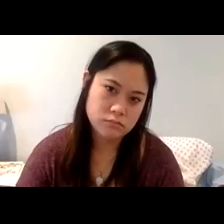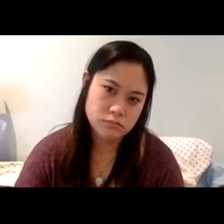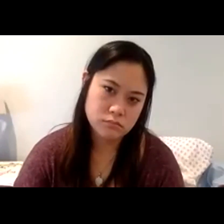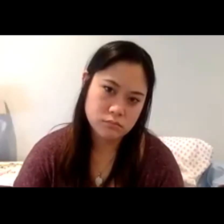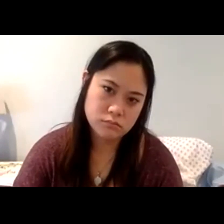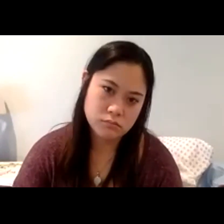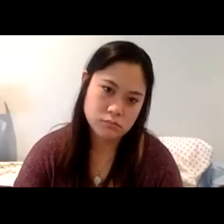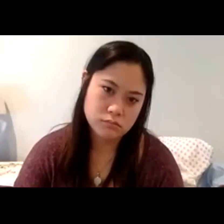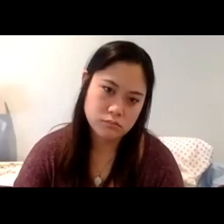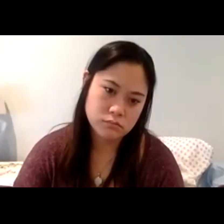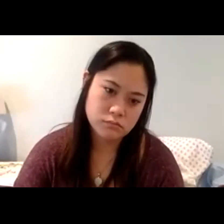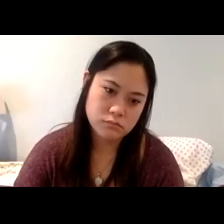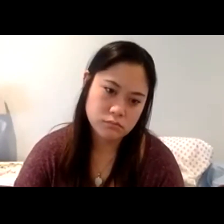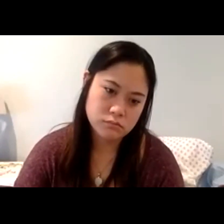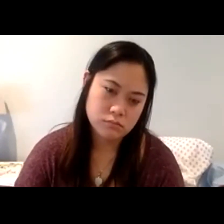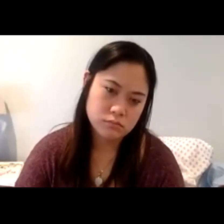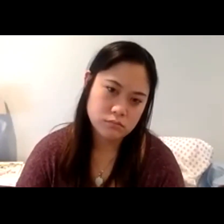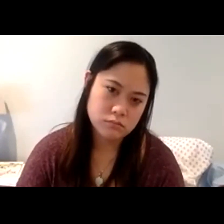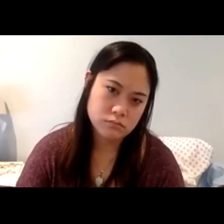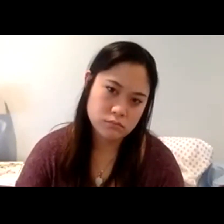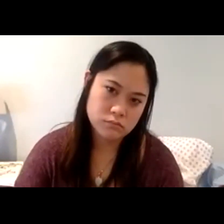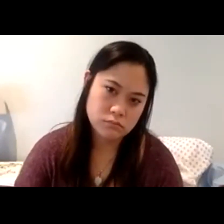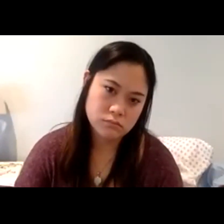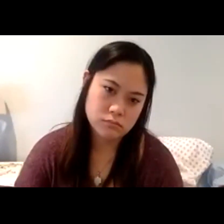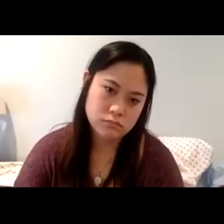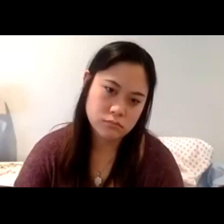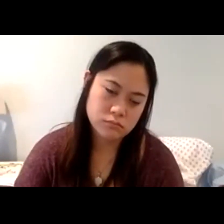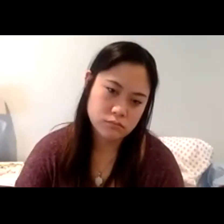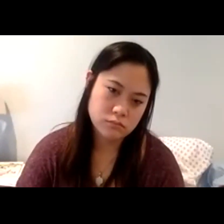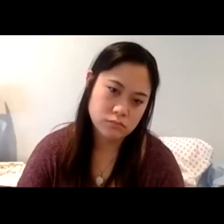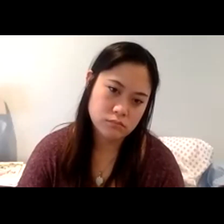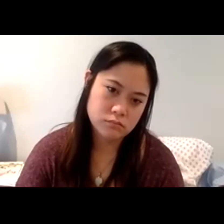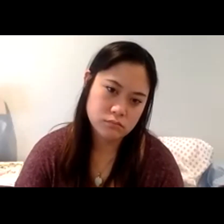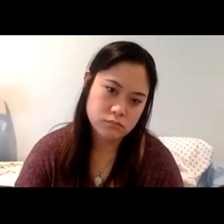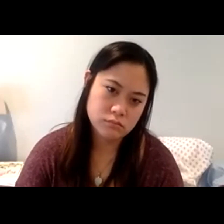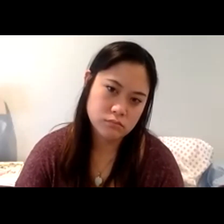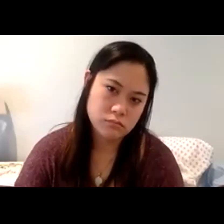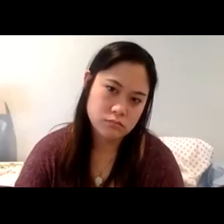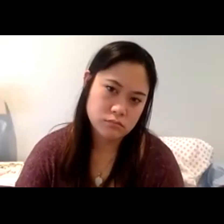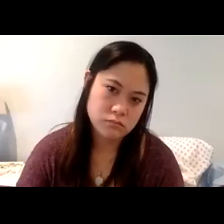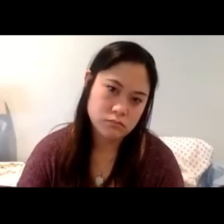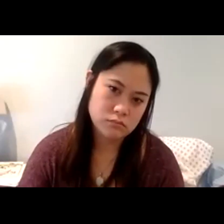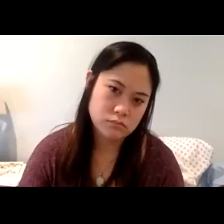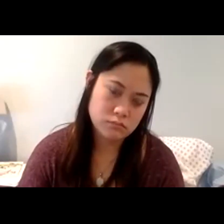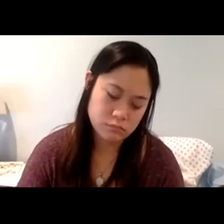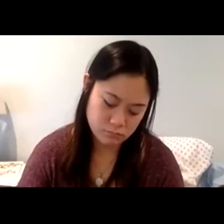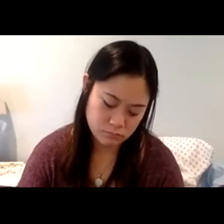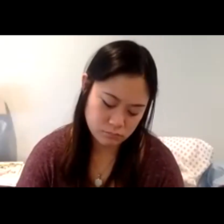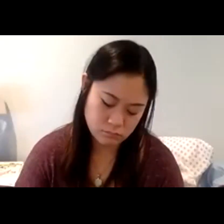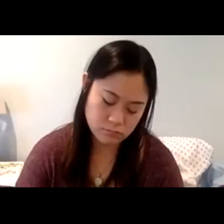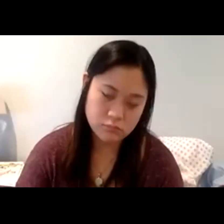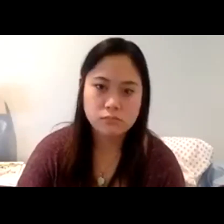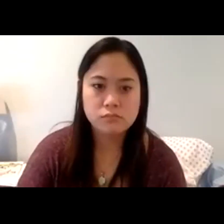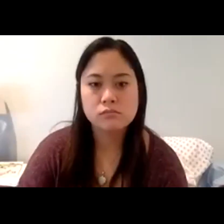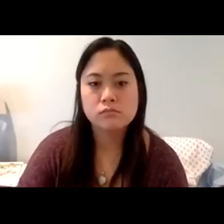many. I mean, they may do procedures in behavioral health. I'm not sure of too many procedures that they